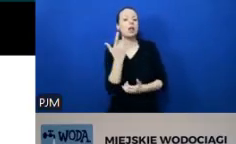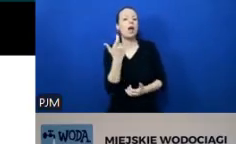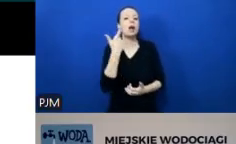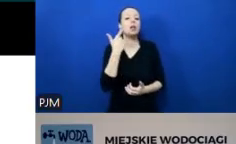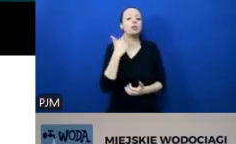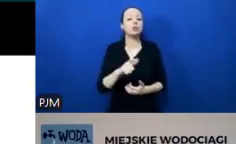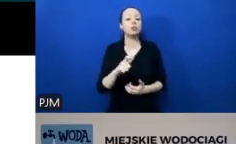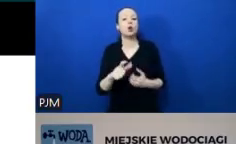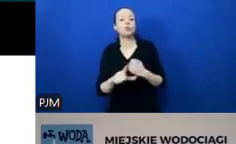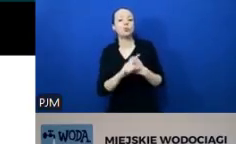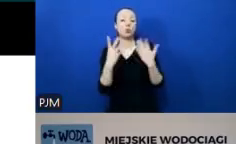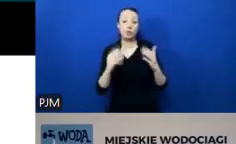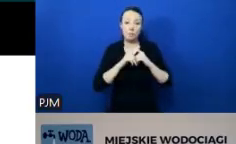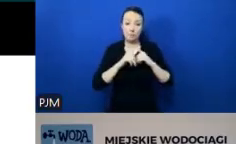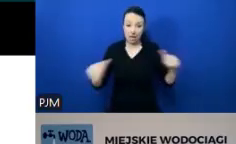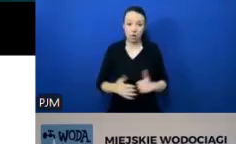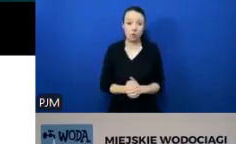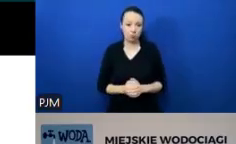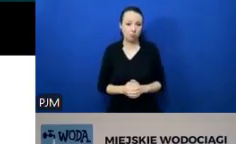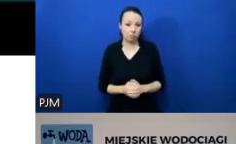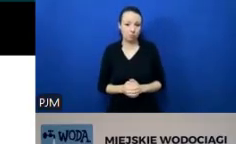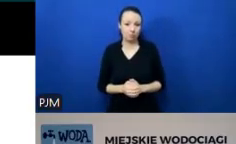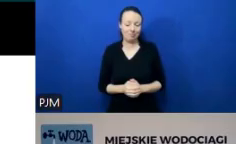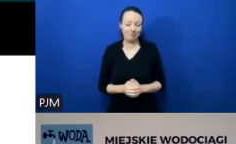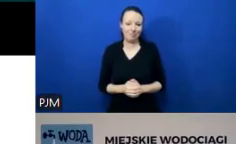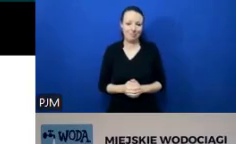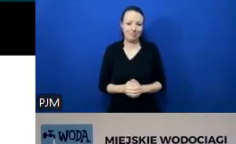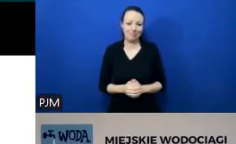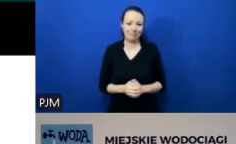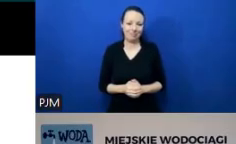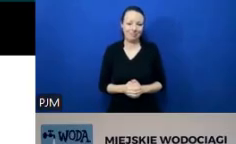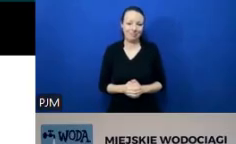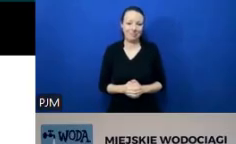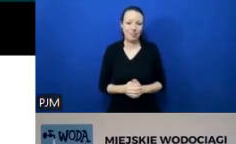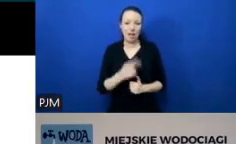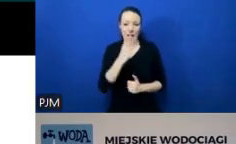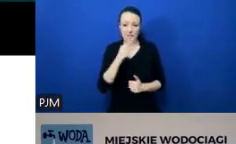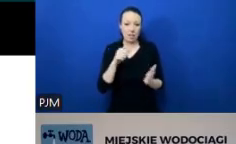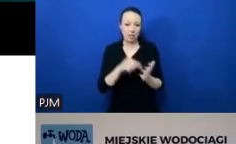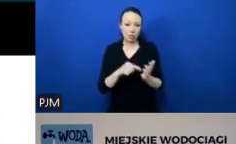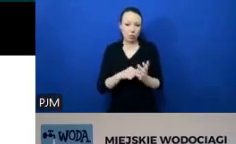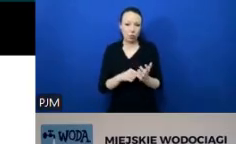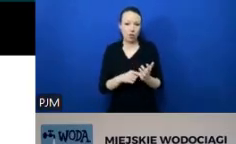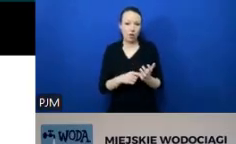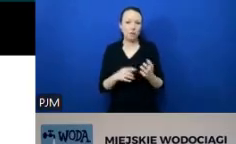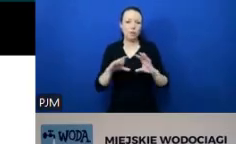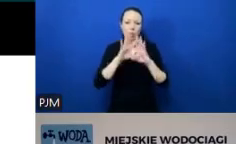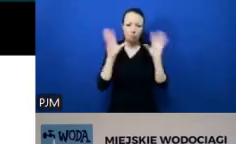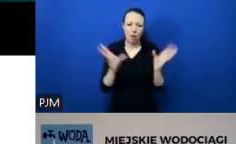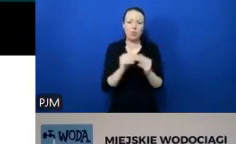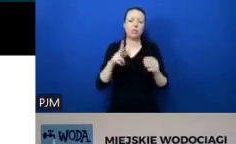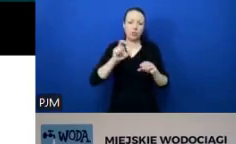worth, and the EU financing almost 180 million. This project